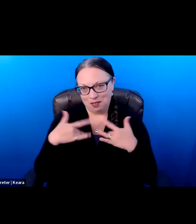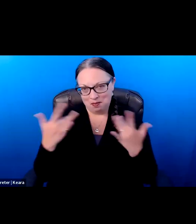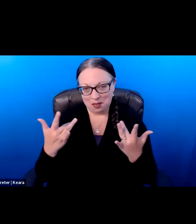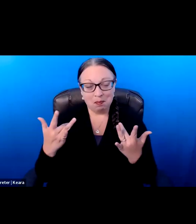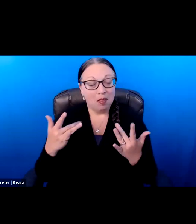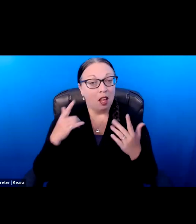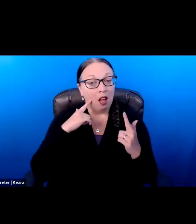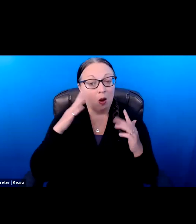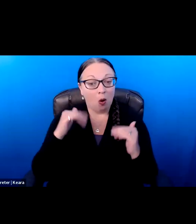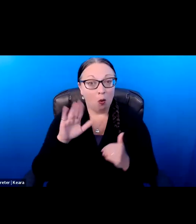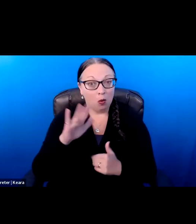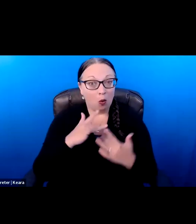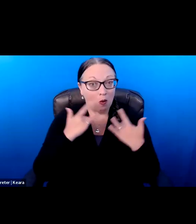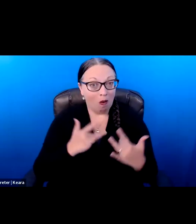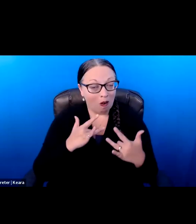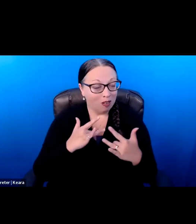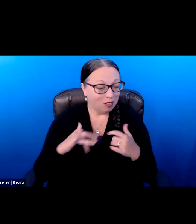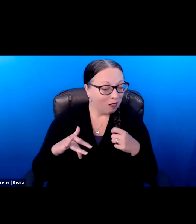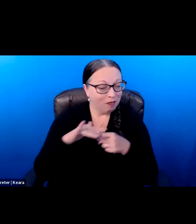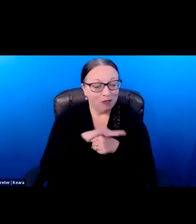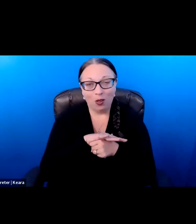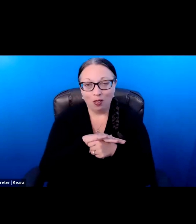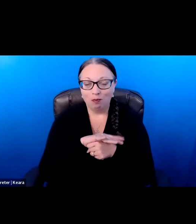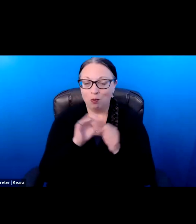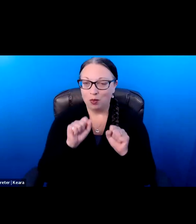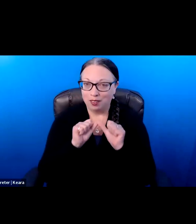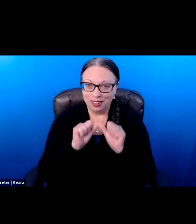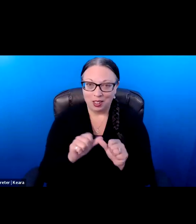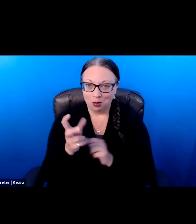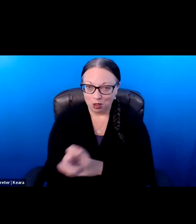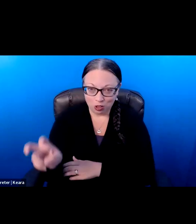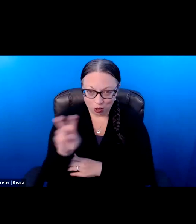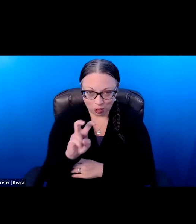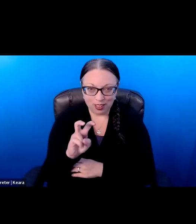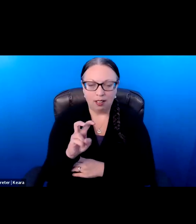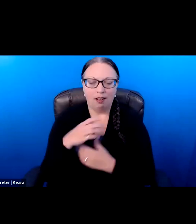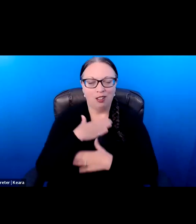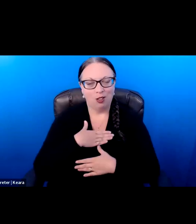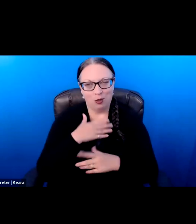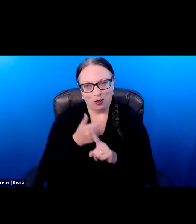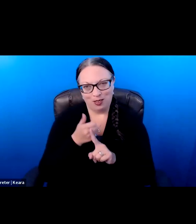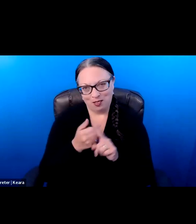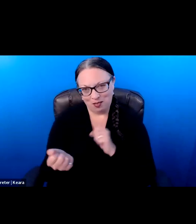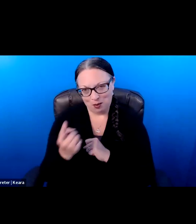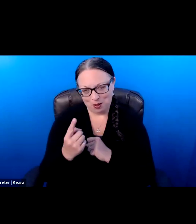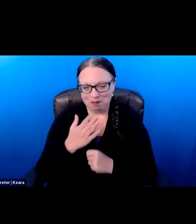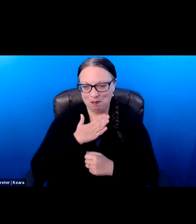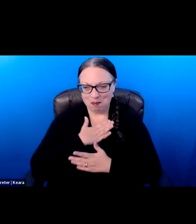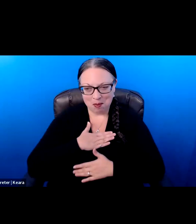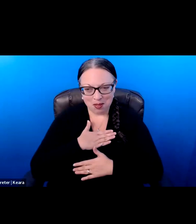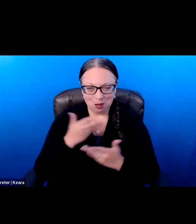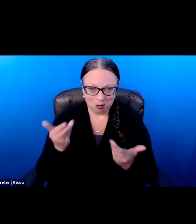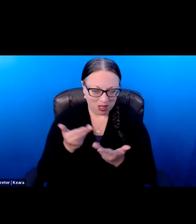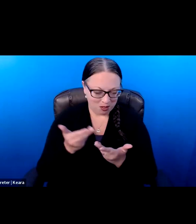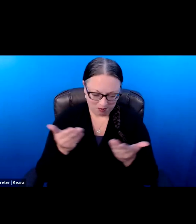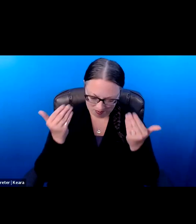I hope that we continue our journey in solidarity and have a great time, everyone. It's my pleasure to be here.